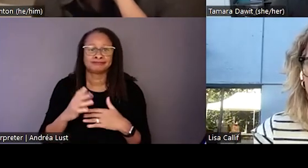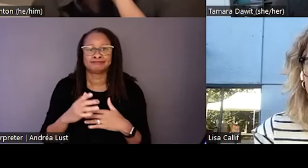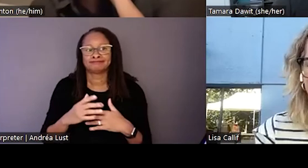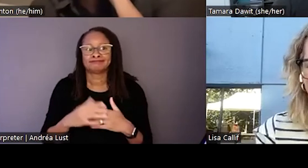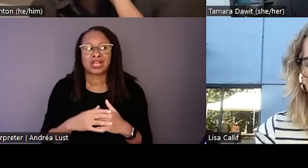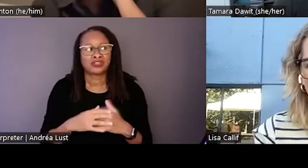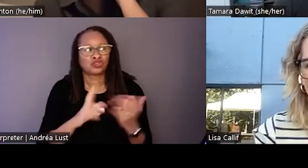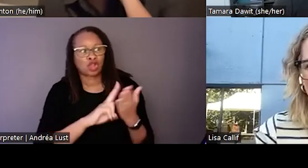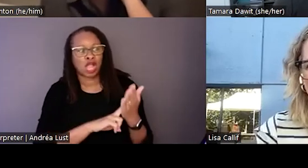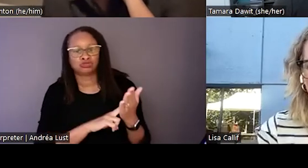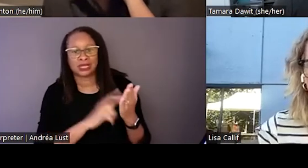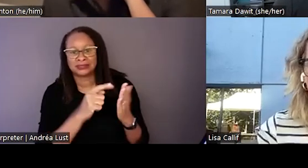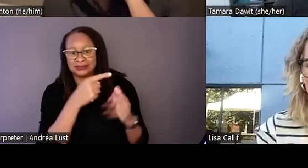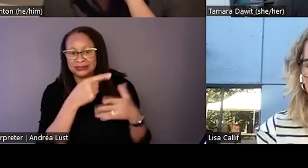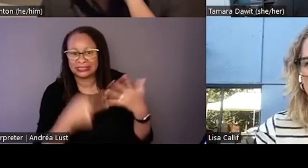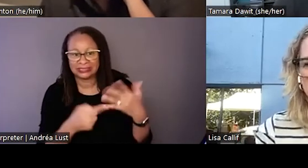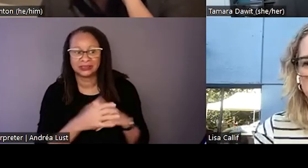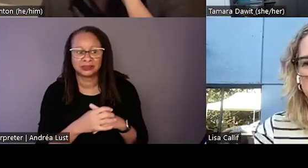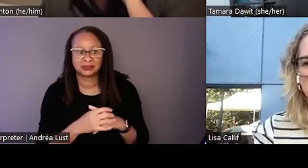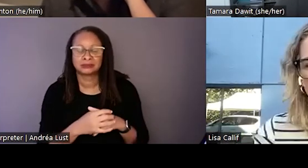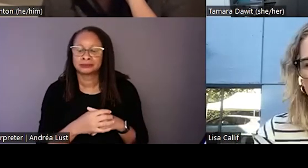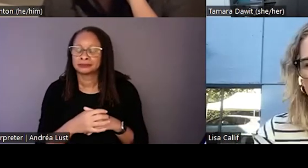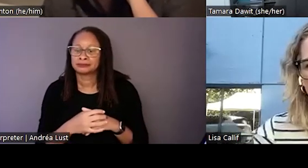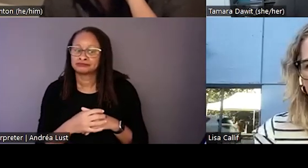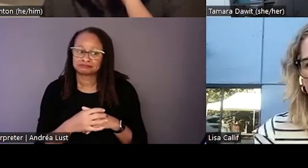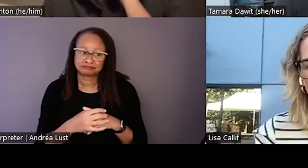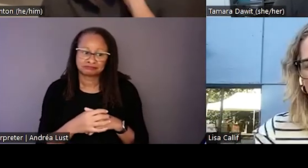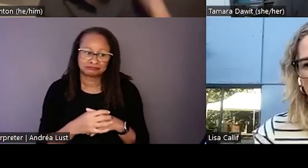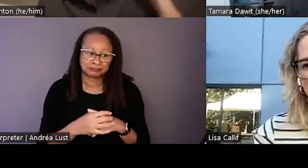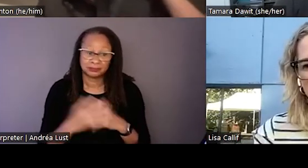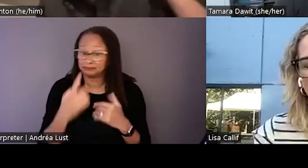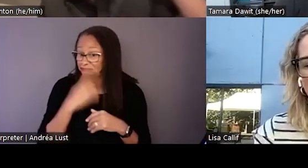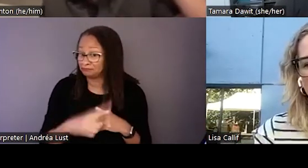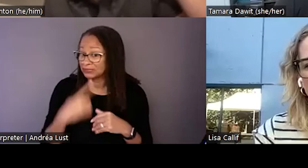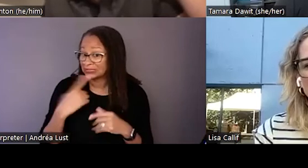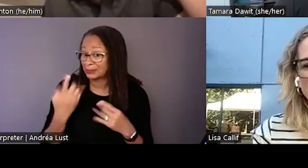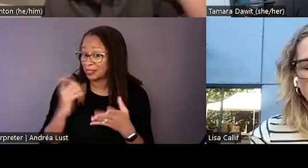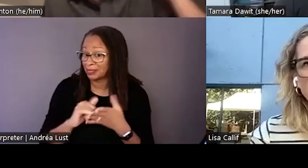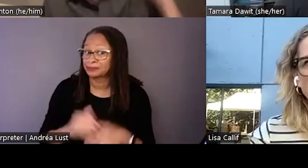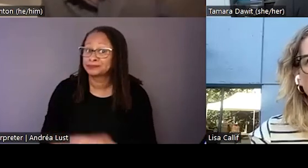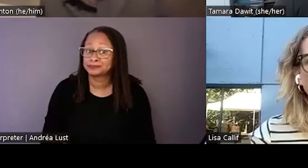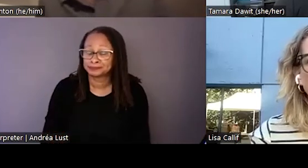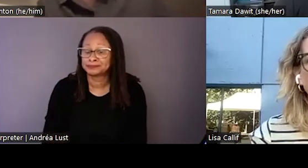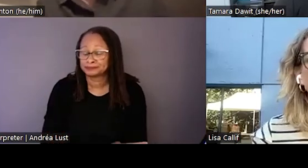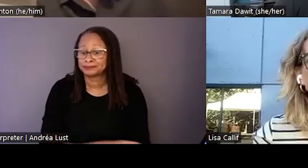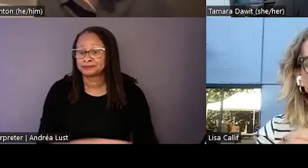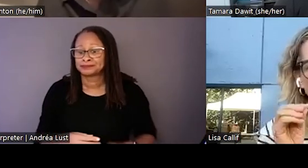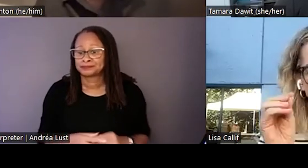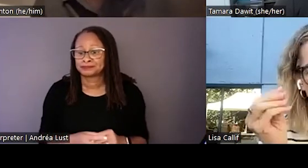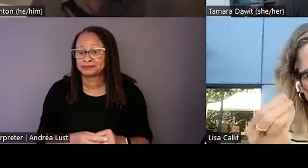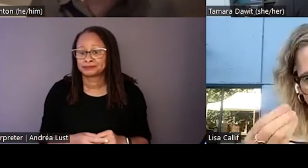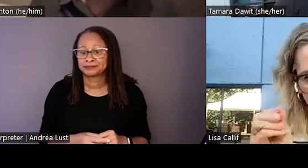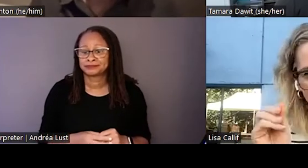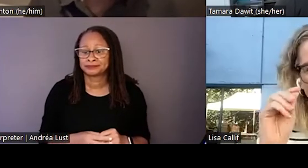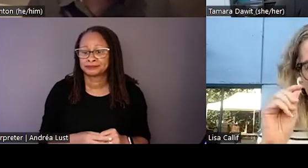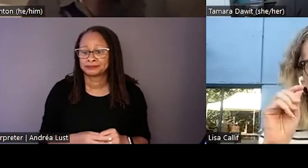under fire, under attack, yeah. Like in terms of, like, yeah, could you say something about it? Yeah, and also just to put a tiny